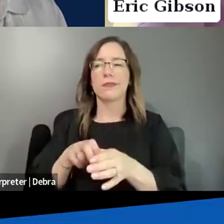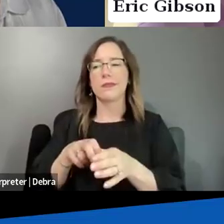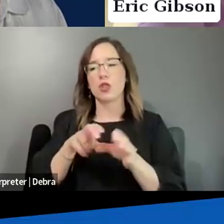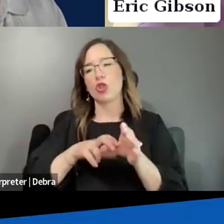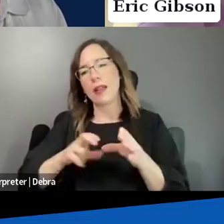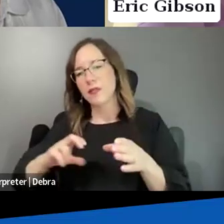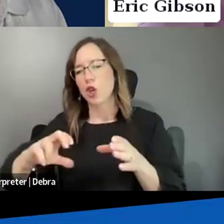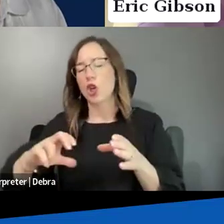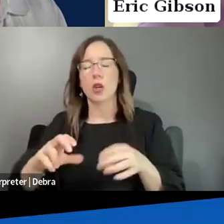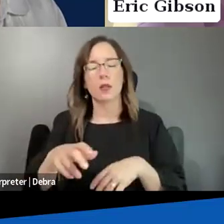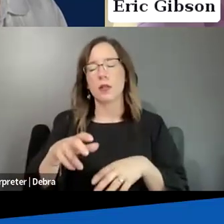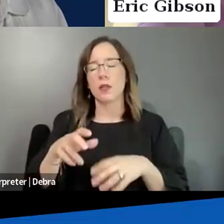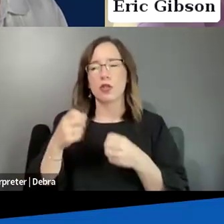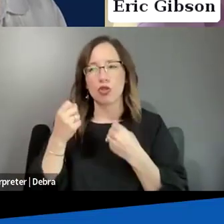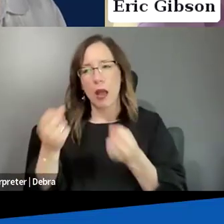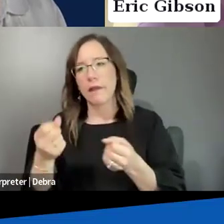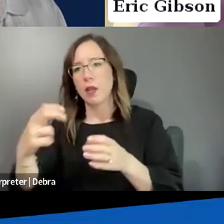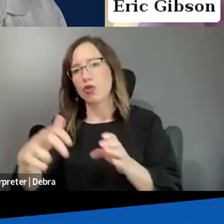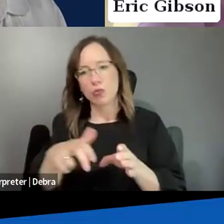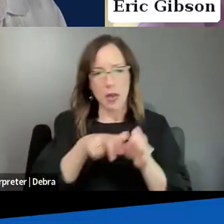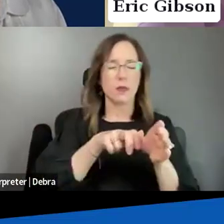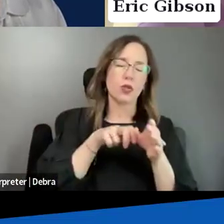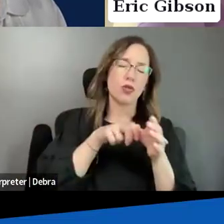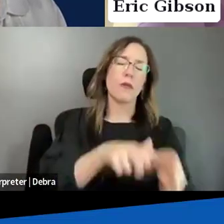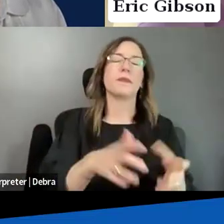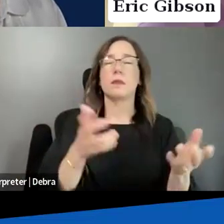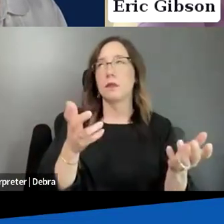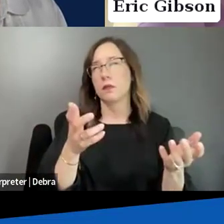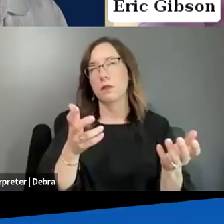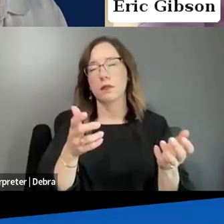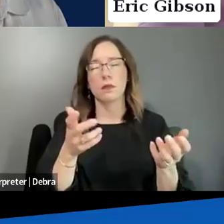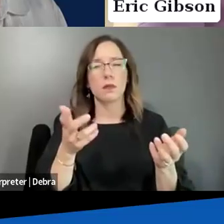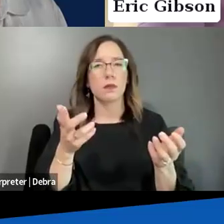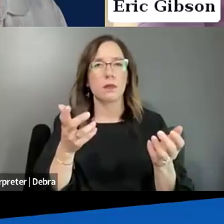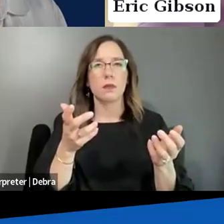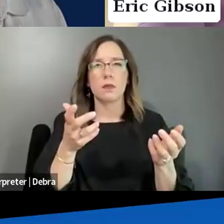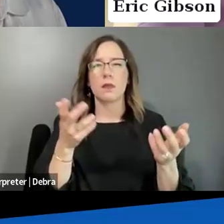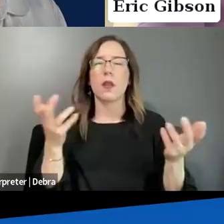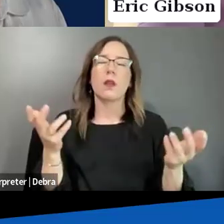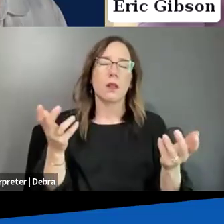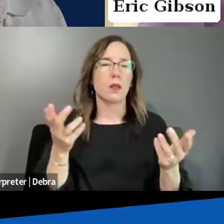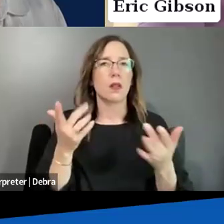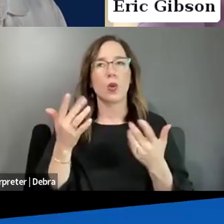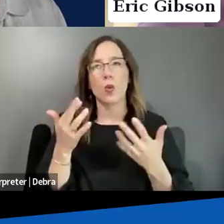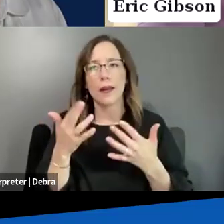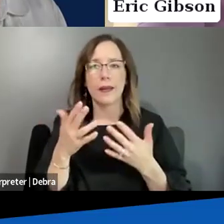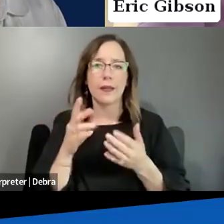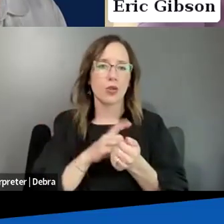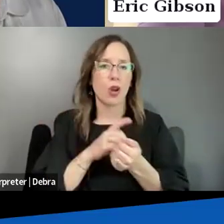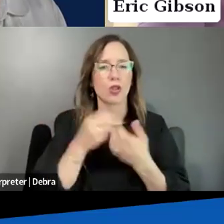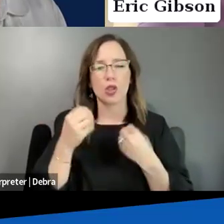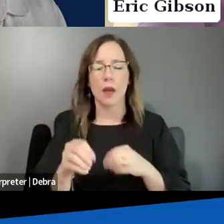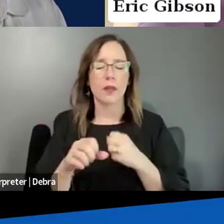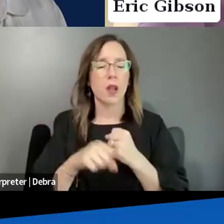transferring, transferring, driving there, then, transferring out, getting, then waiting in the doctor's office just